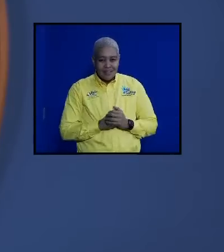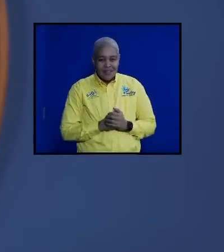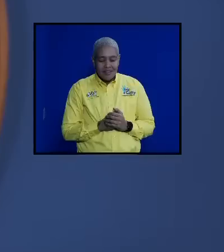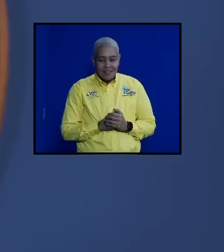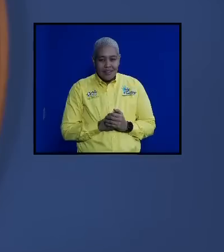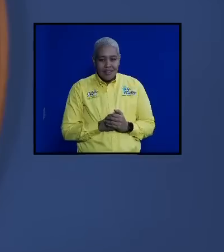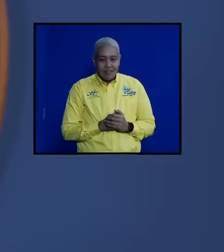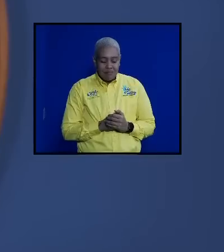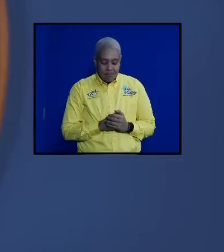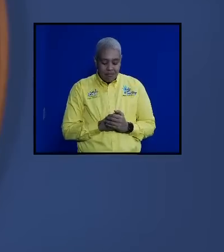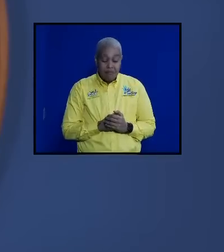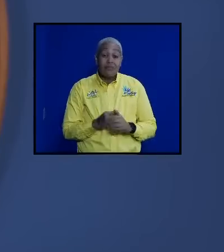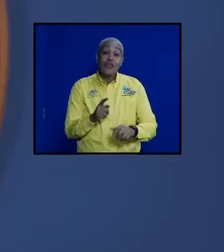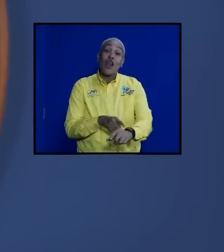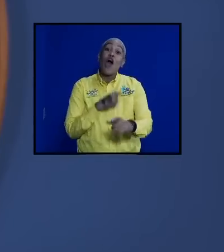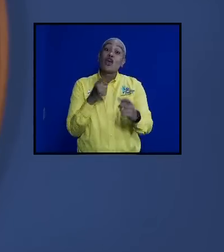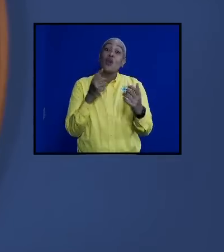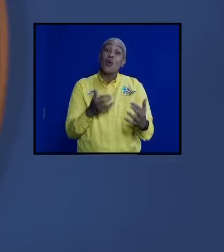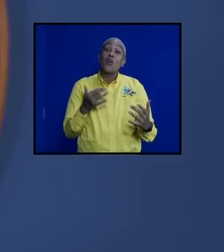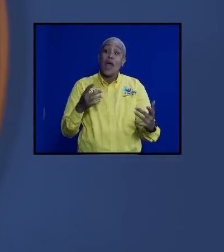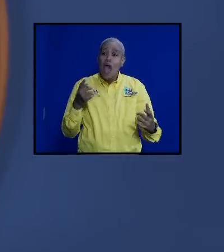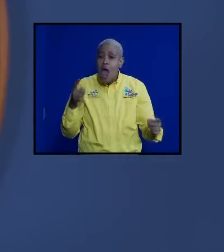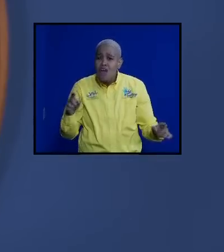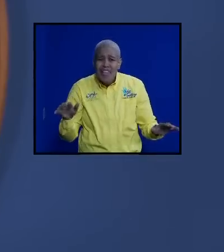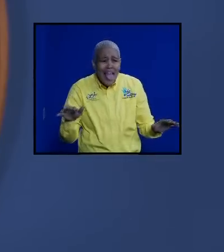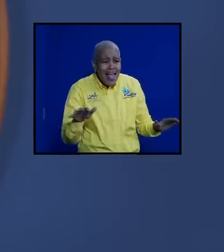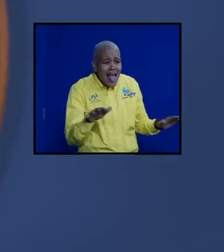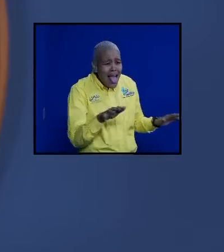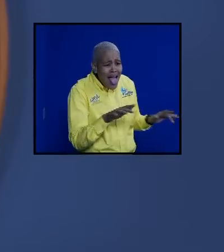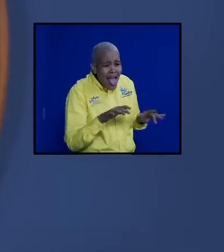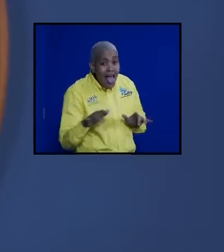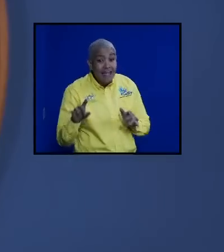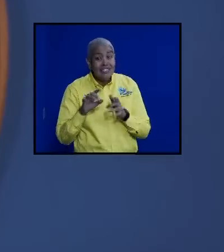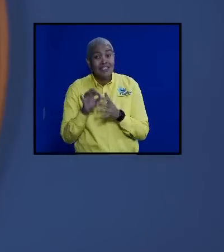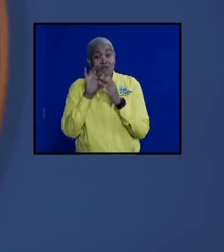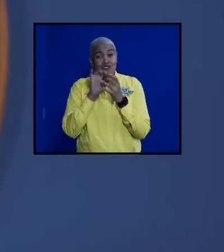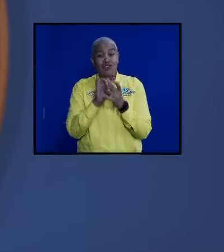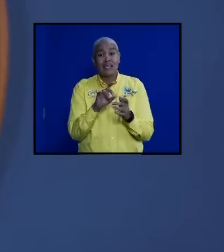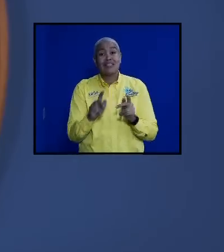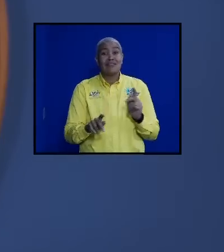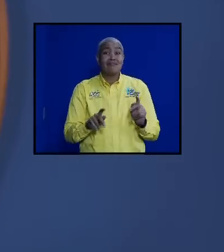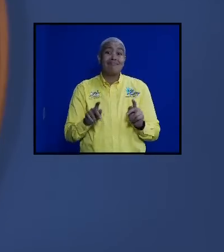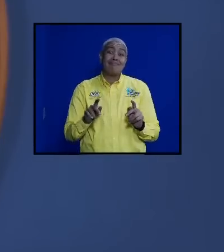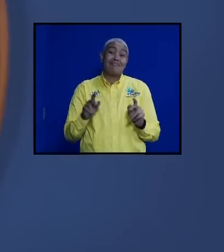The longer you wait to build consensus, especially on matters where people hold,